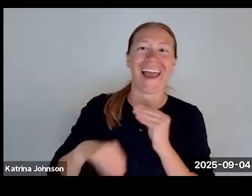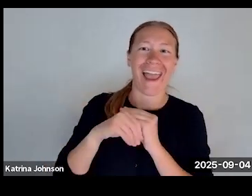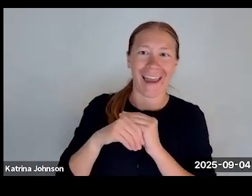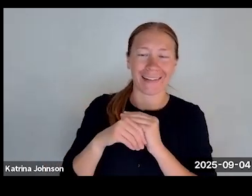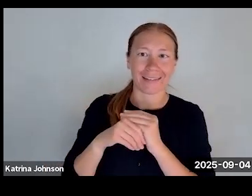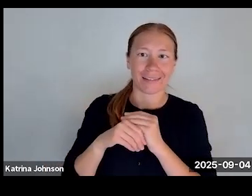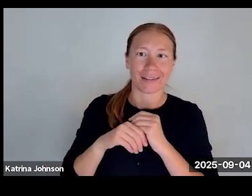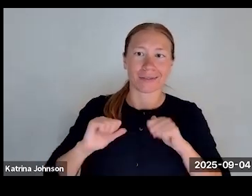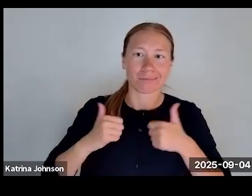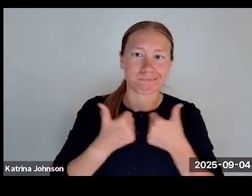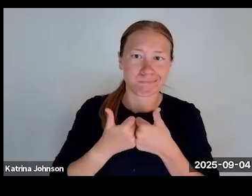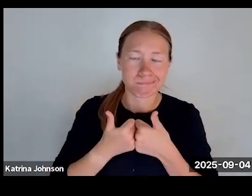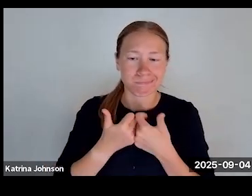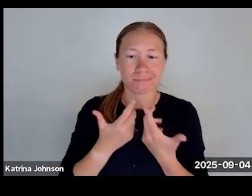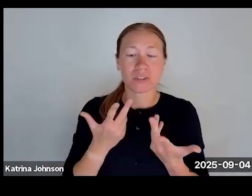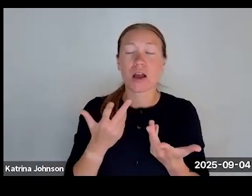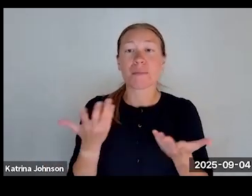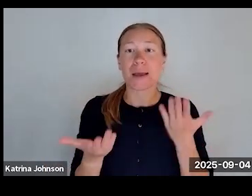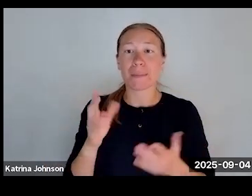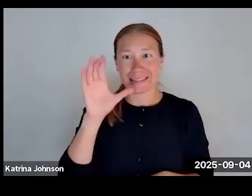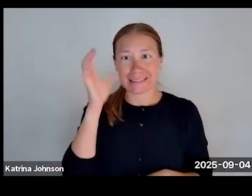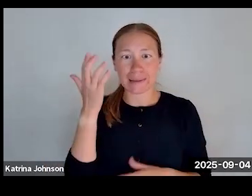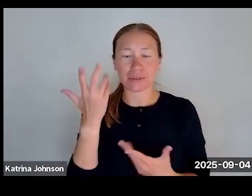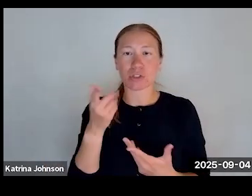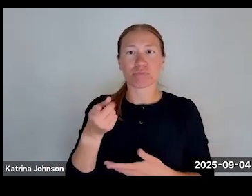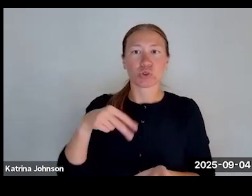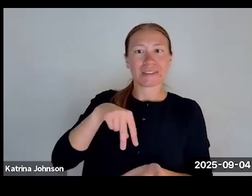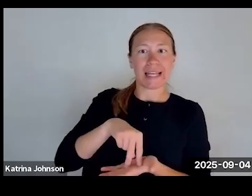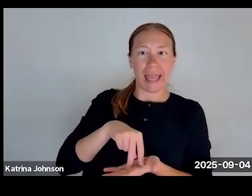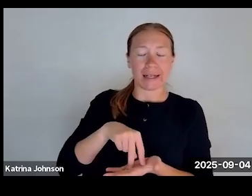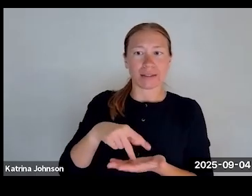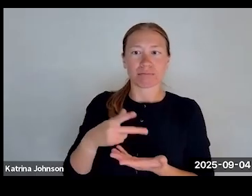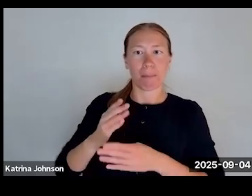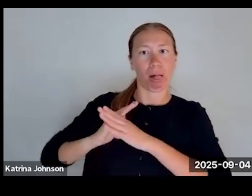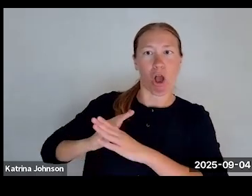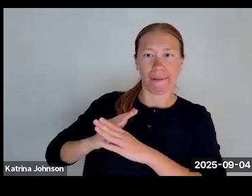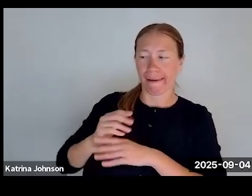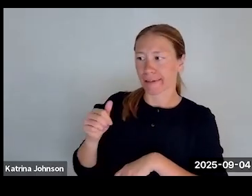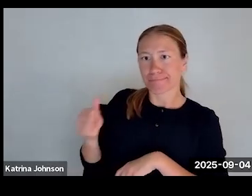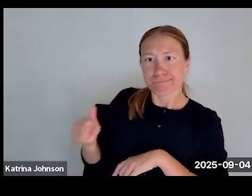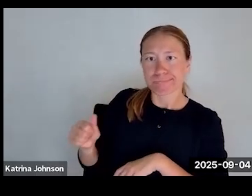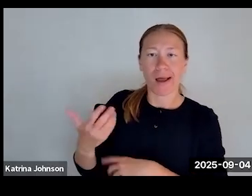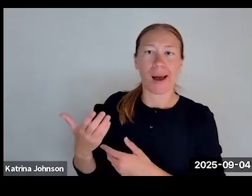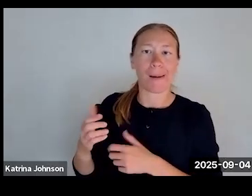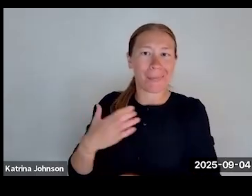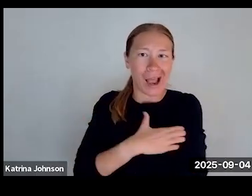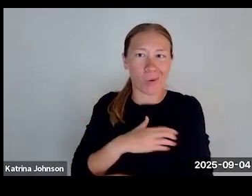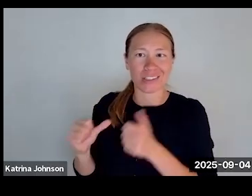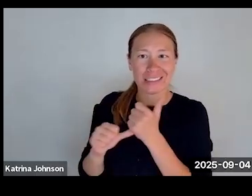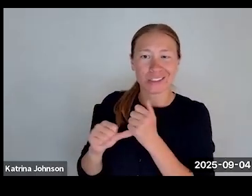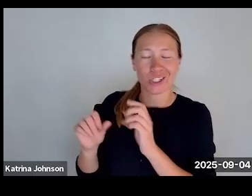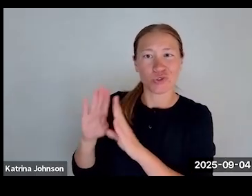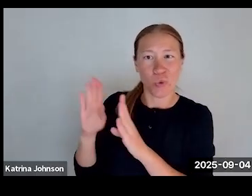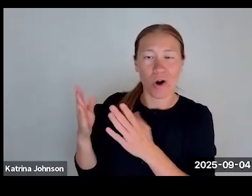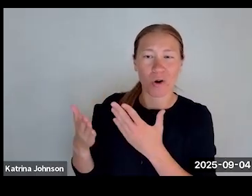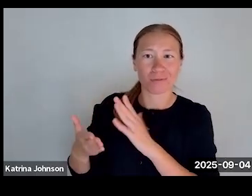Even seemingly small acts like standing in front of a power-assisted door operator or choosing not to use a microphone